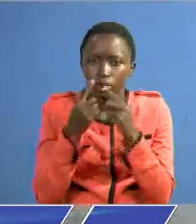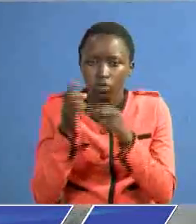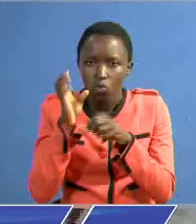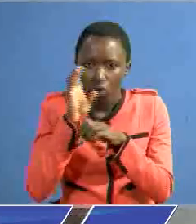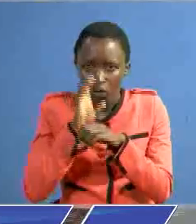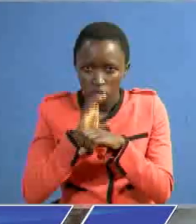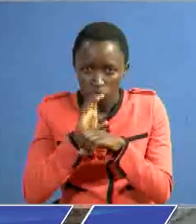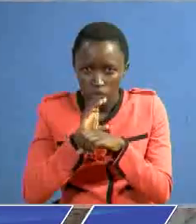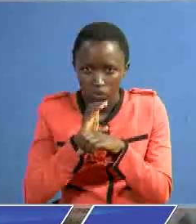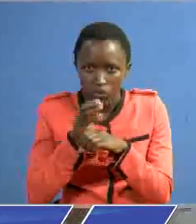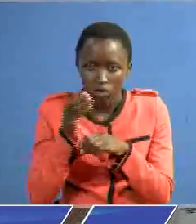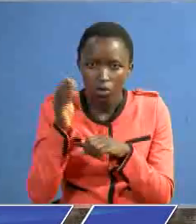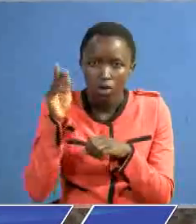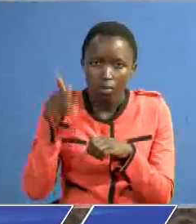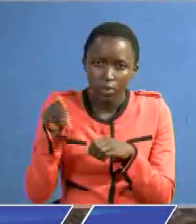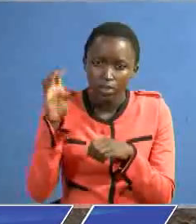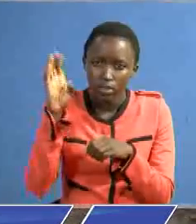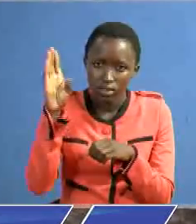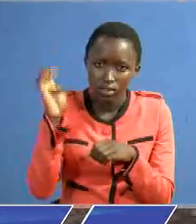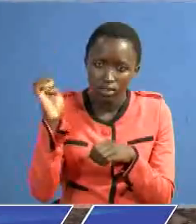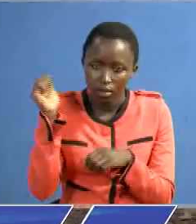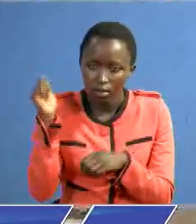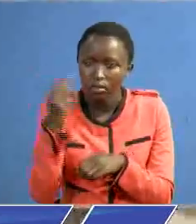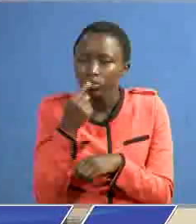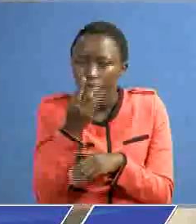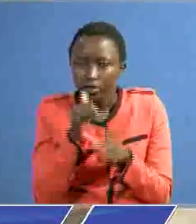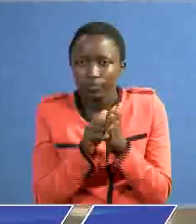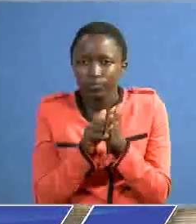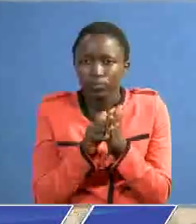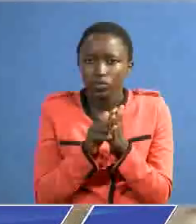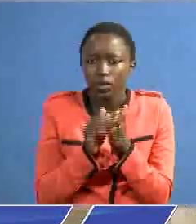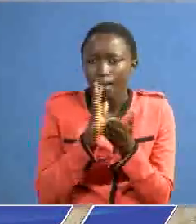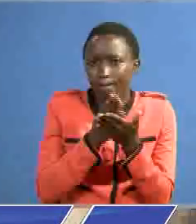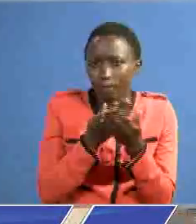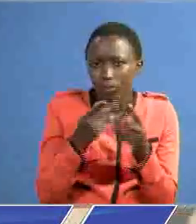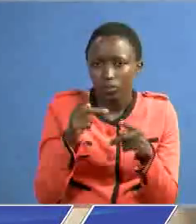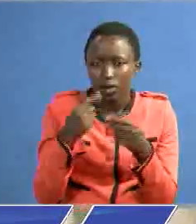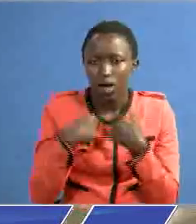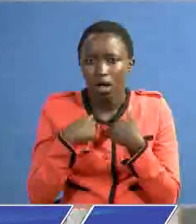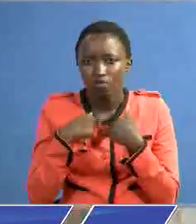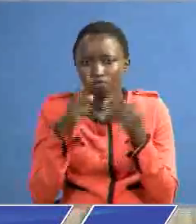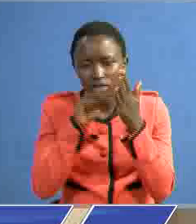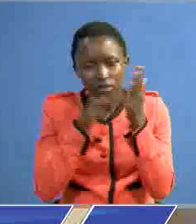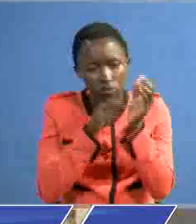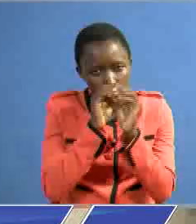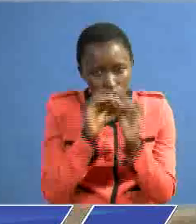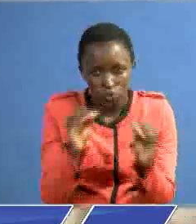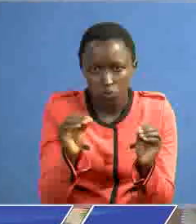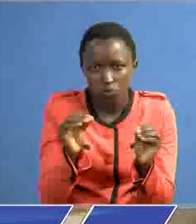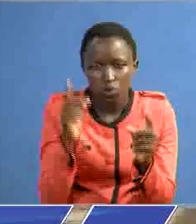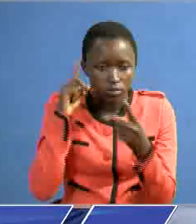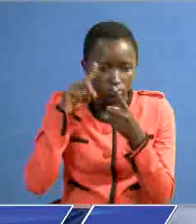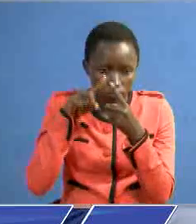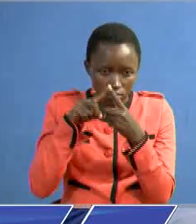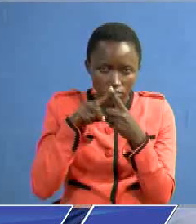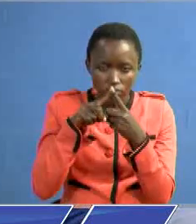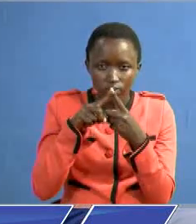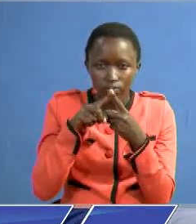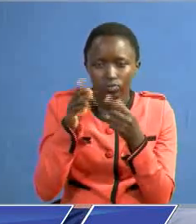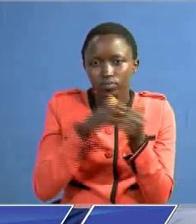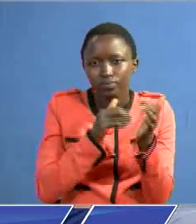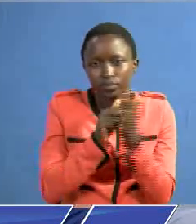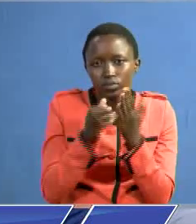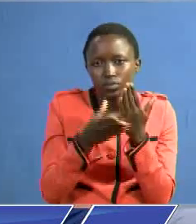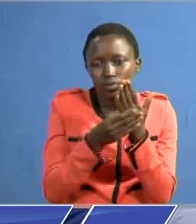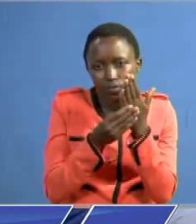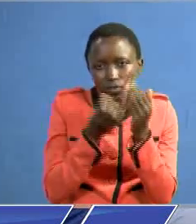forum at peace ehh wiki guru Tom the opposition critics as a bunch of people with no agenda to put forward with the name of swelling the name of the Billy